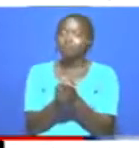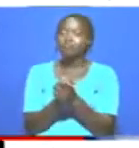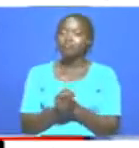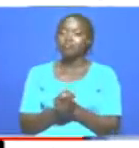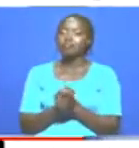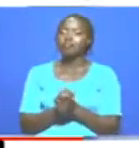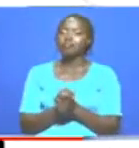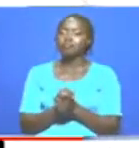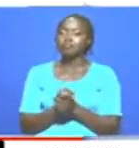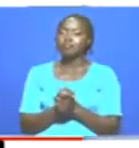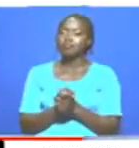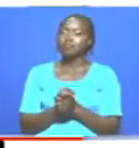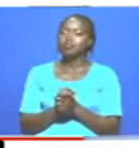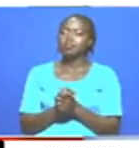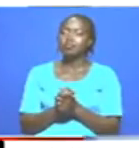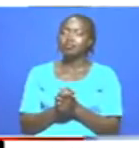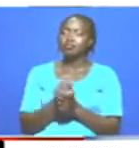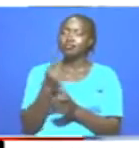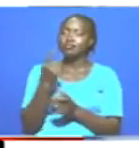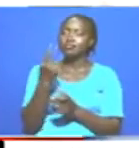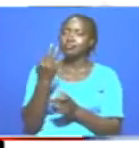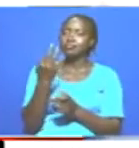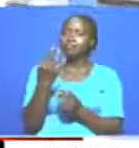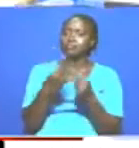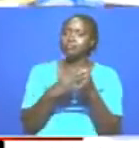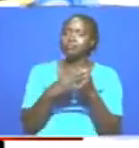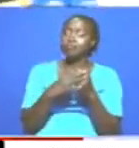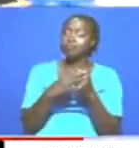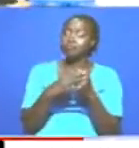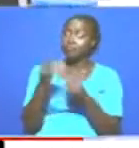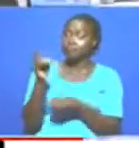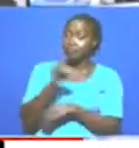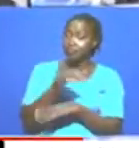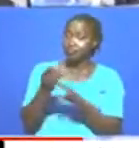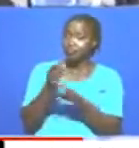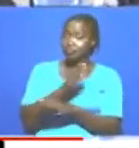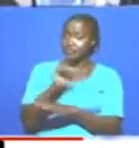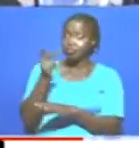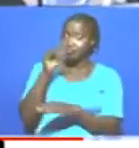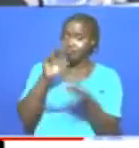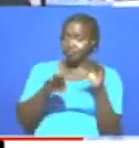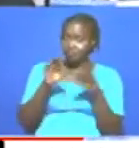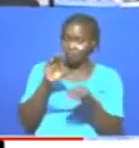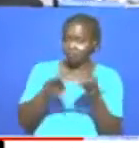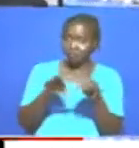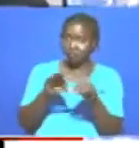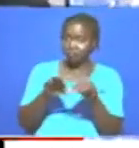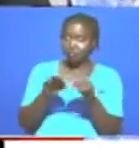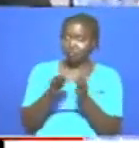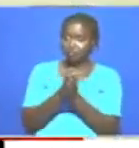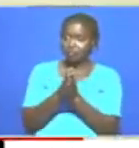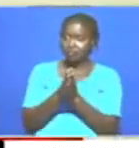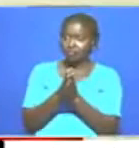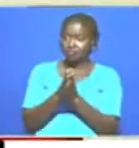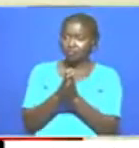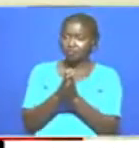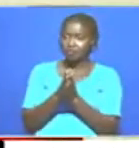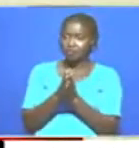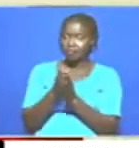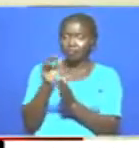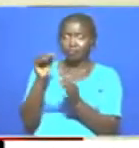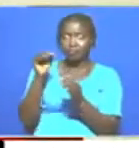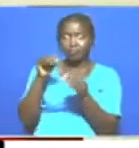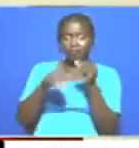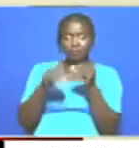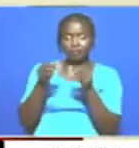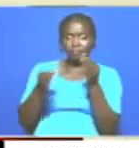With only 138 days remaining for Kenyans to go to the polls, stakeholders in electoral justice gathered in Nairobi under